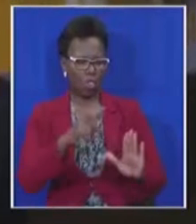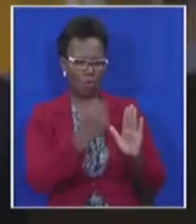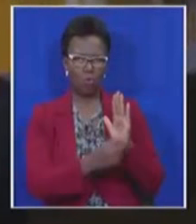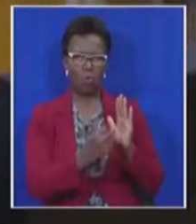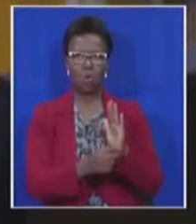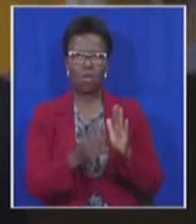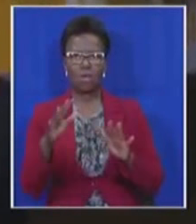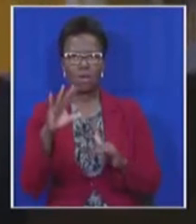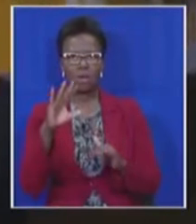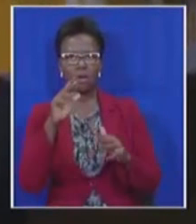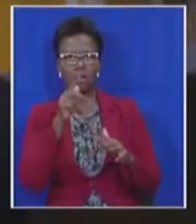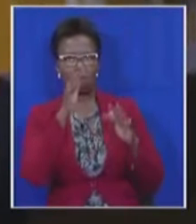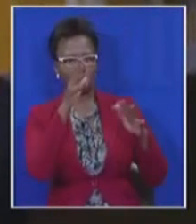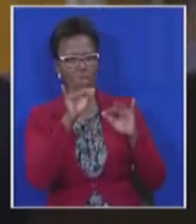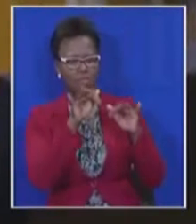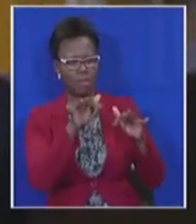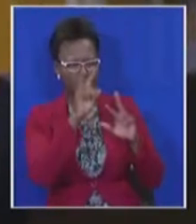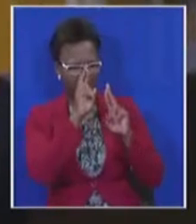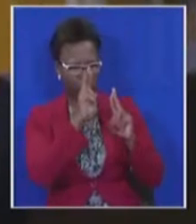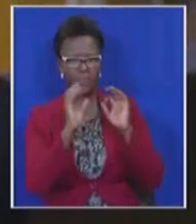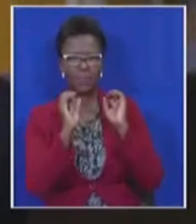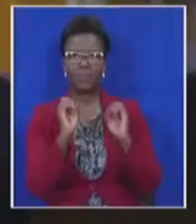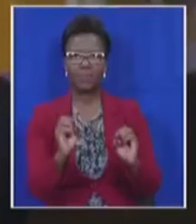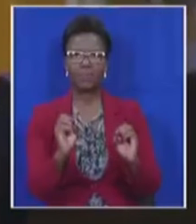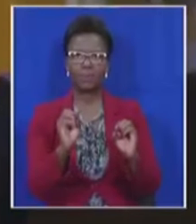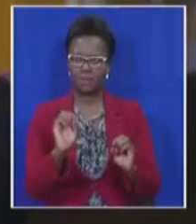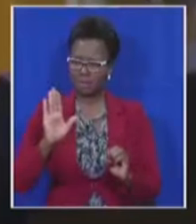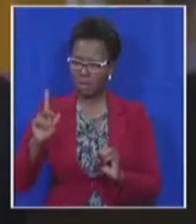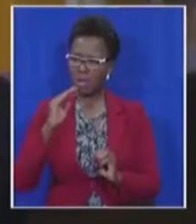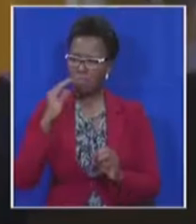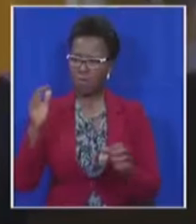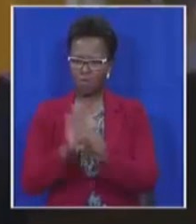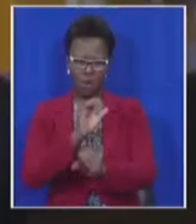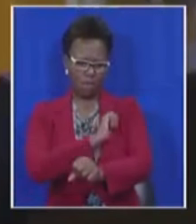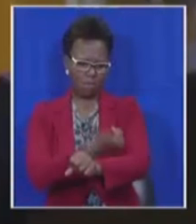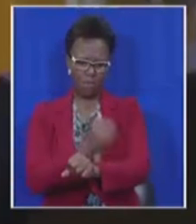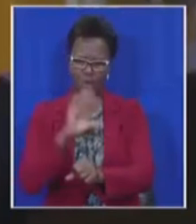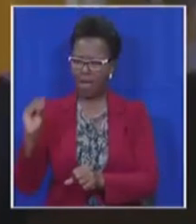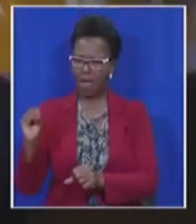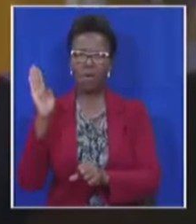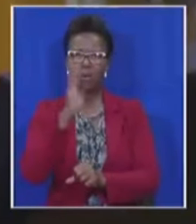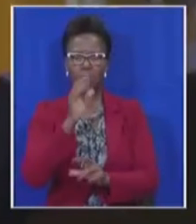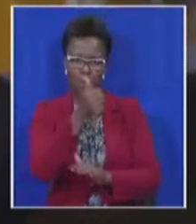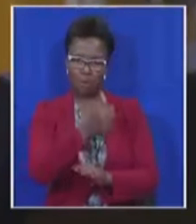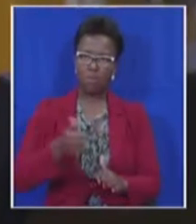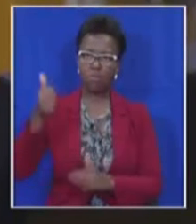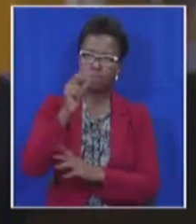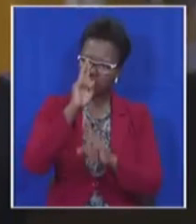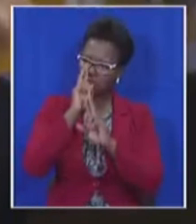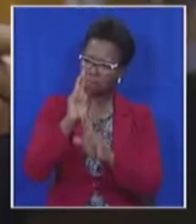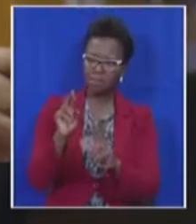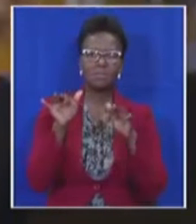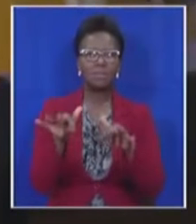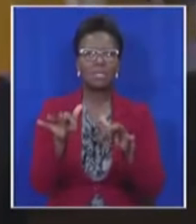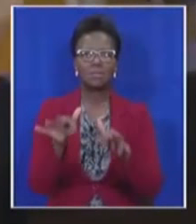to people. It seems as if he has the unfettered authority to undermine Deputy the Speaker, authority the point that is vested in you as